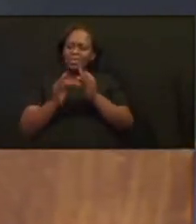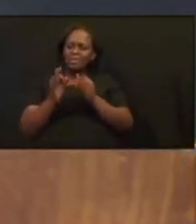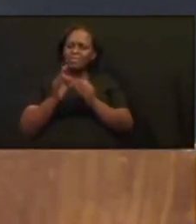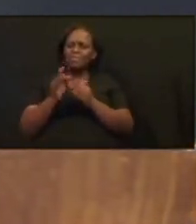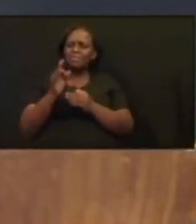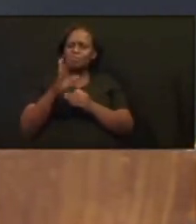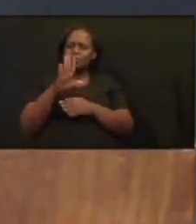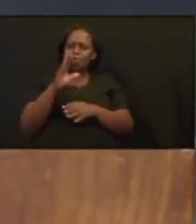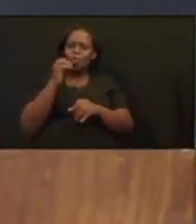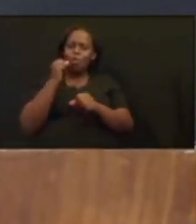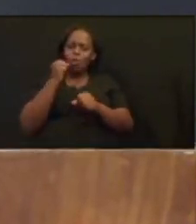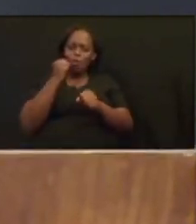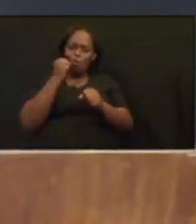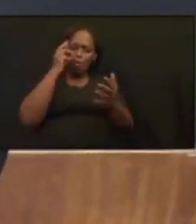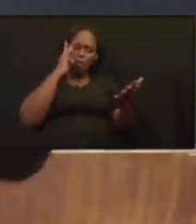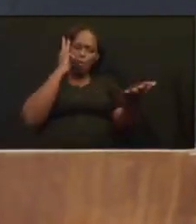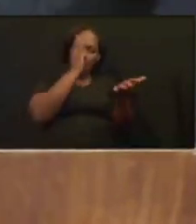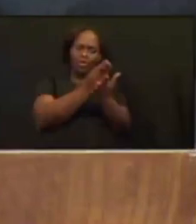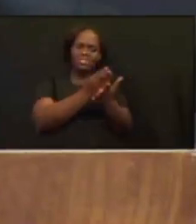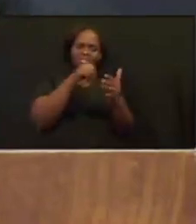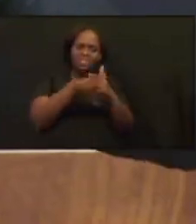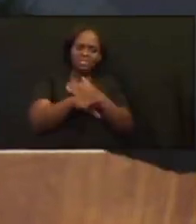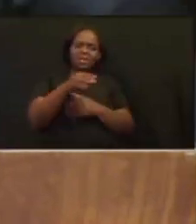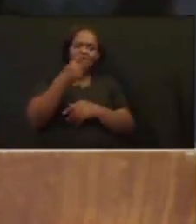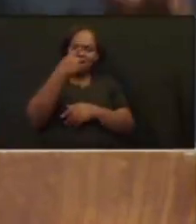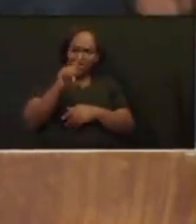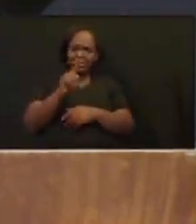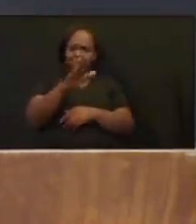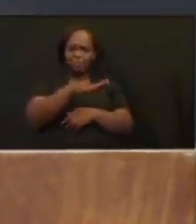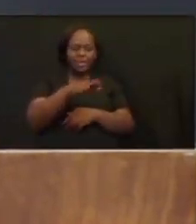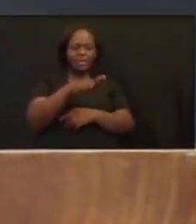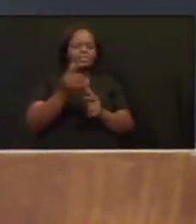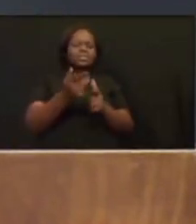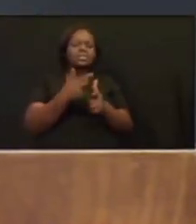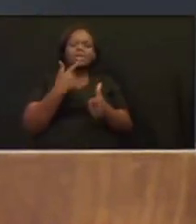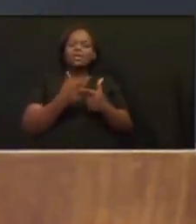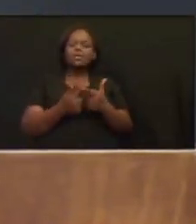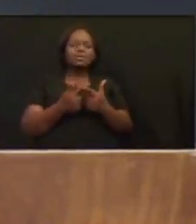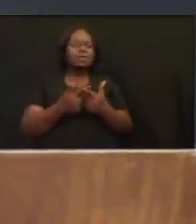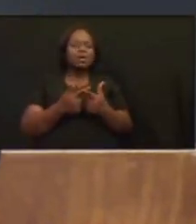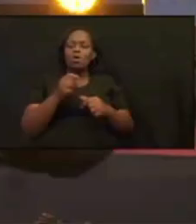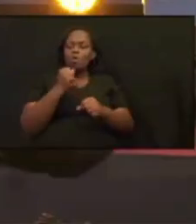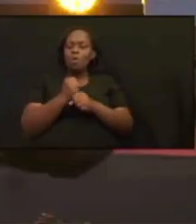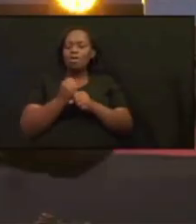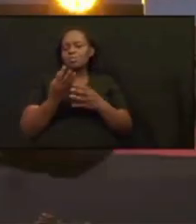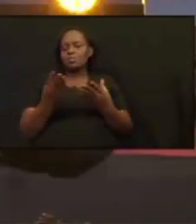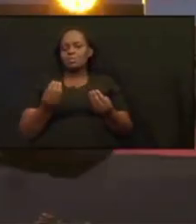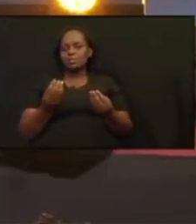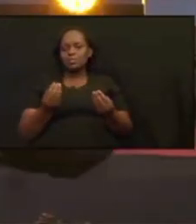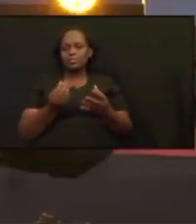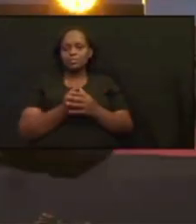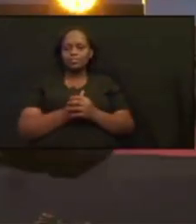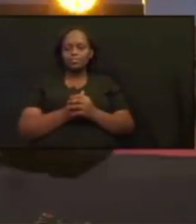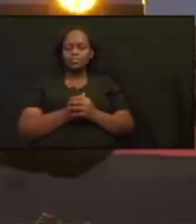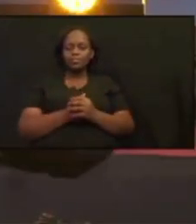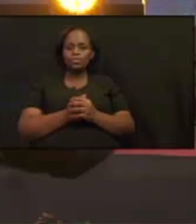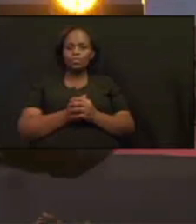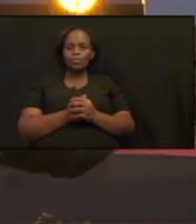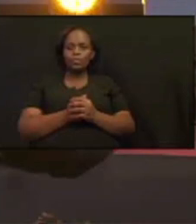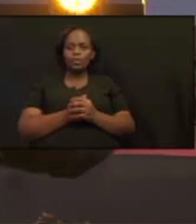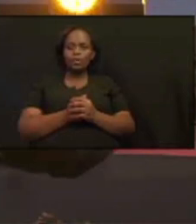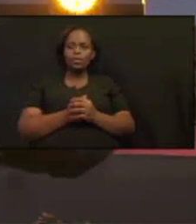Are we together? Now, don't get me wrong. There are people legitimately that God has sent them to make those kinds